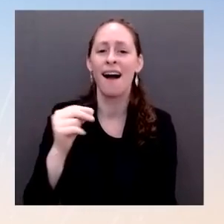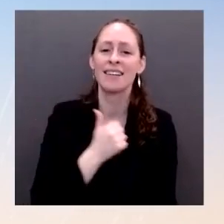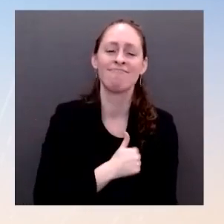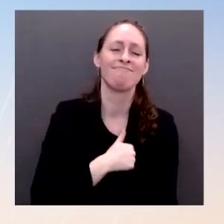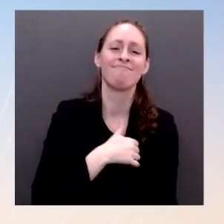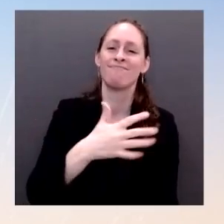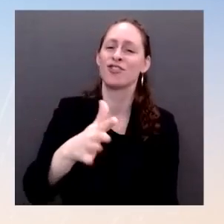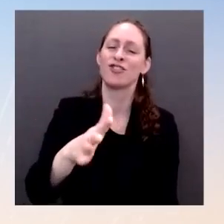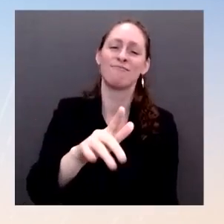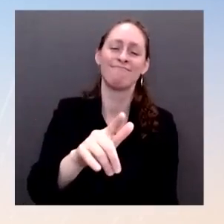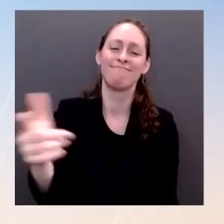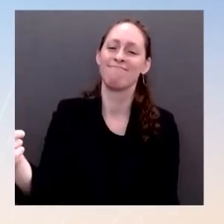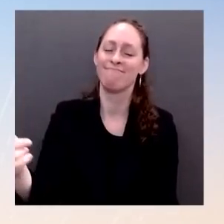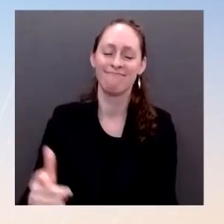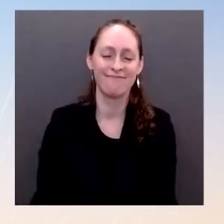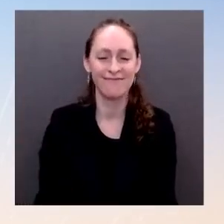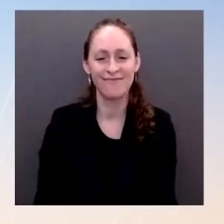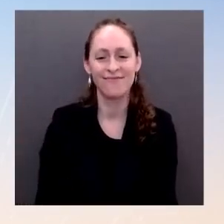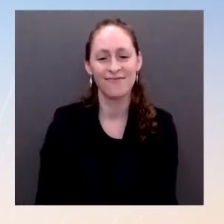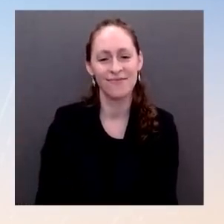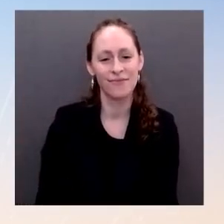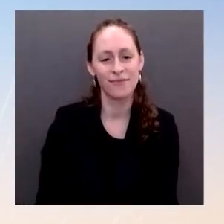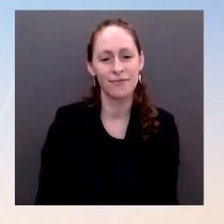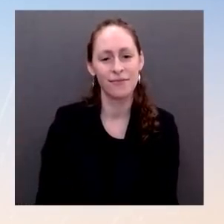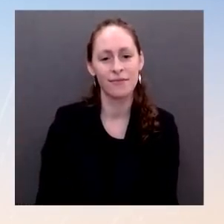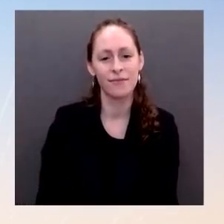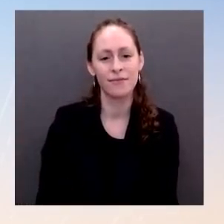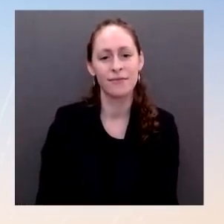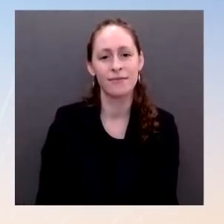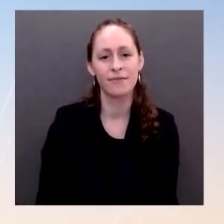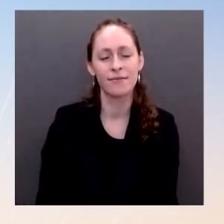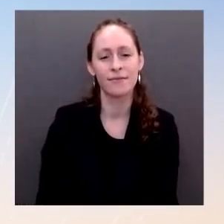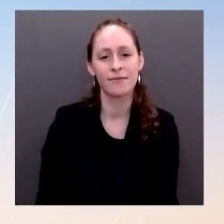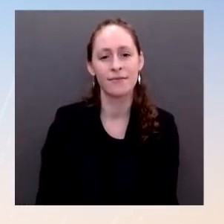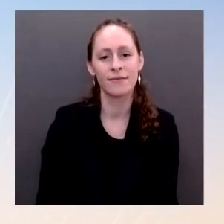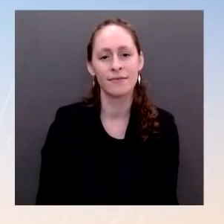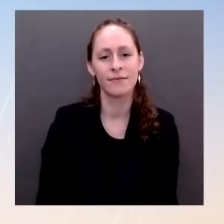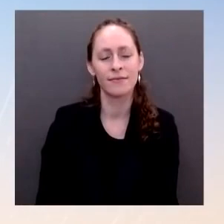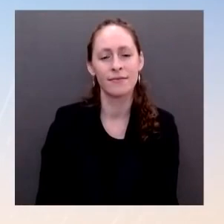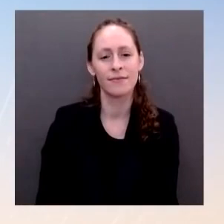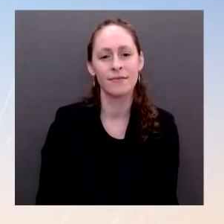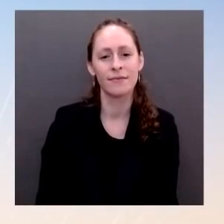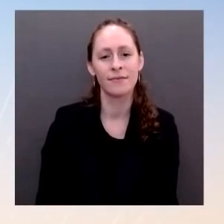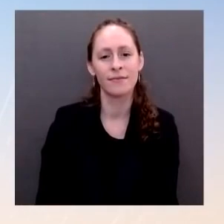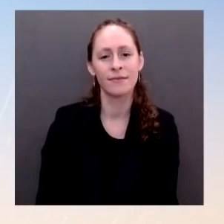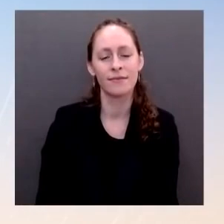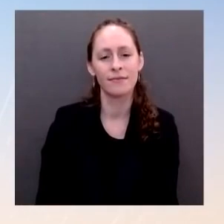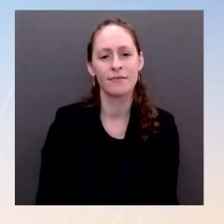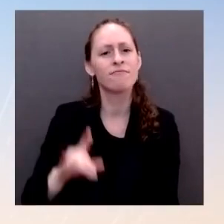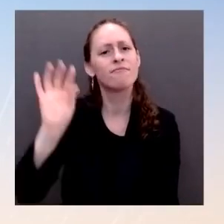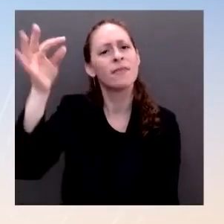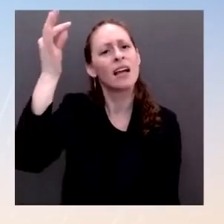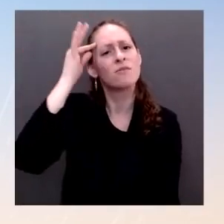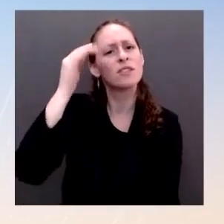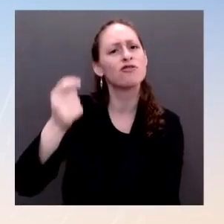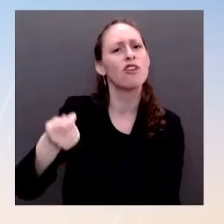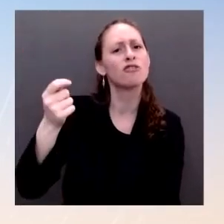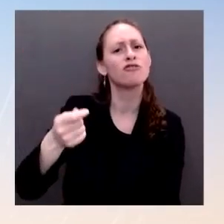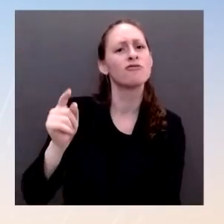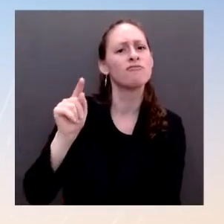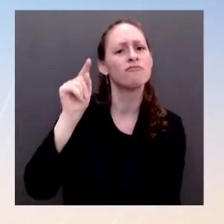right before the briefing. A federal judge in Texas has ruled that President Biden's mandate for federal workers to be vaccinated